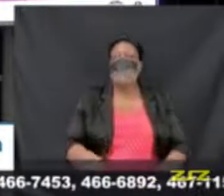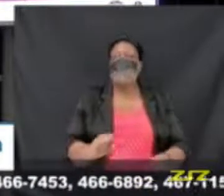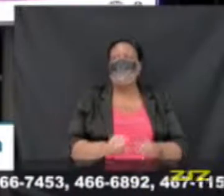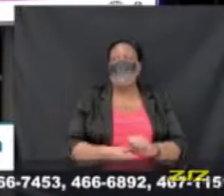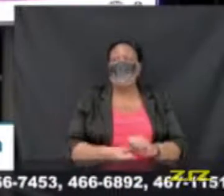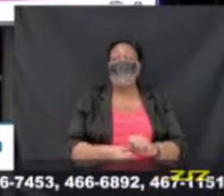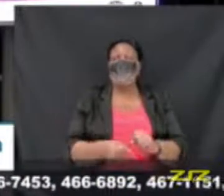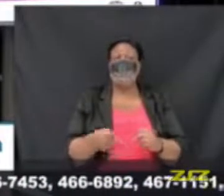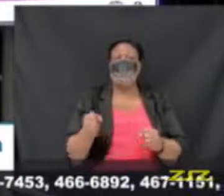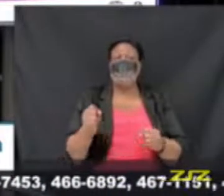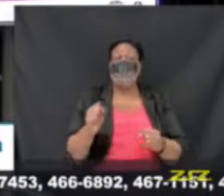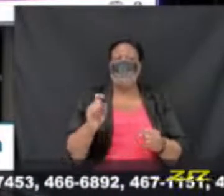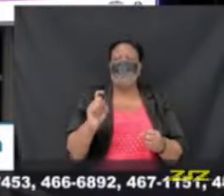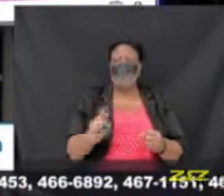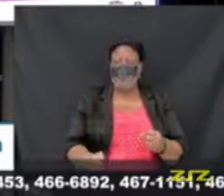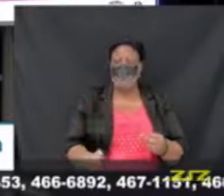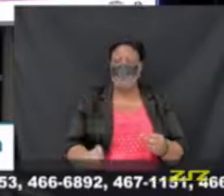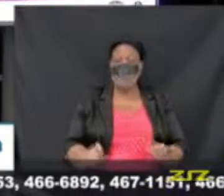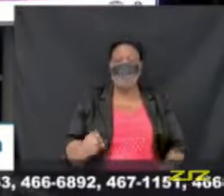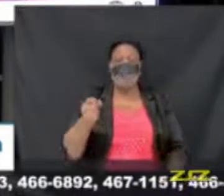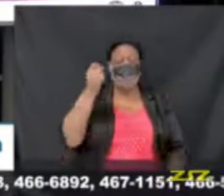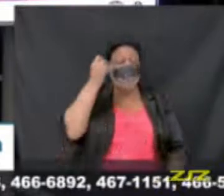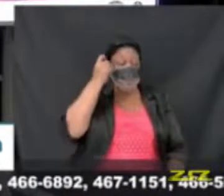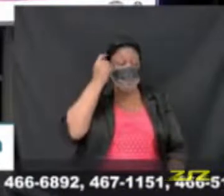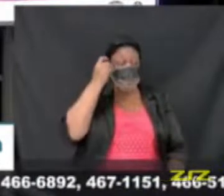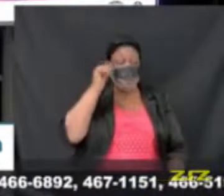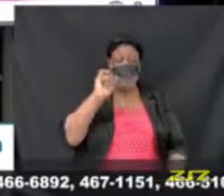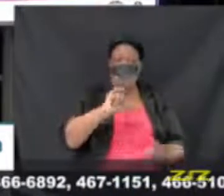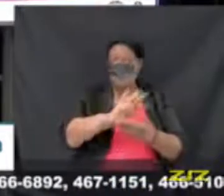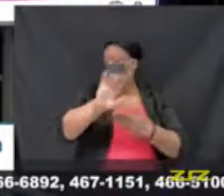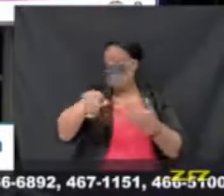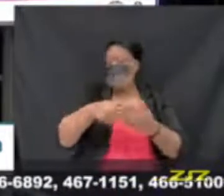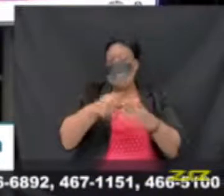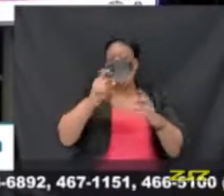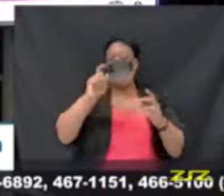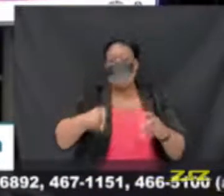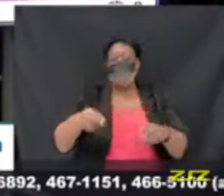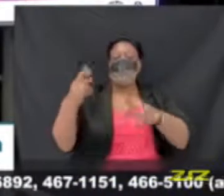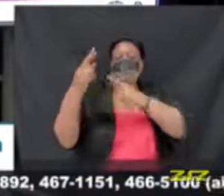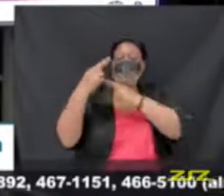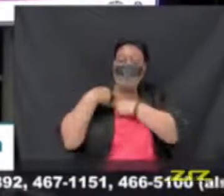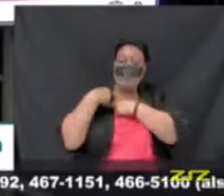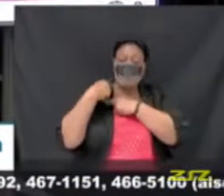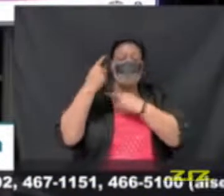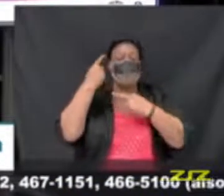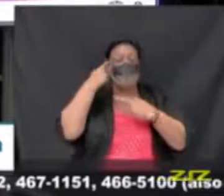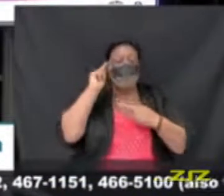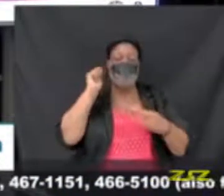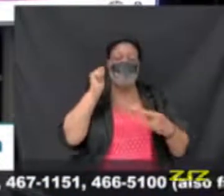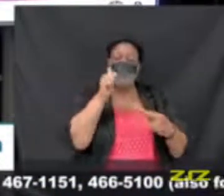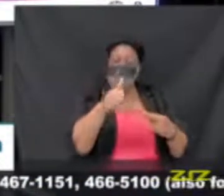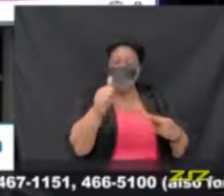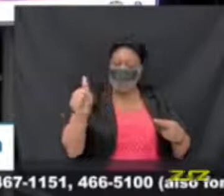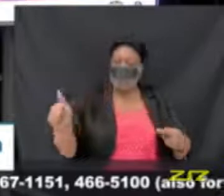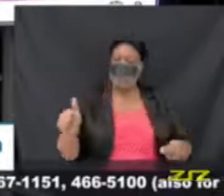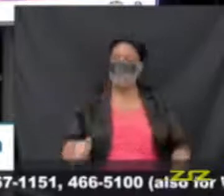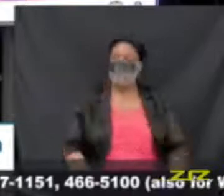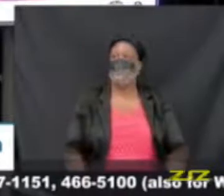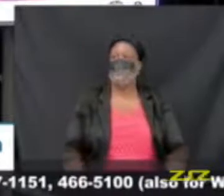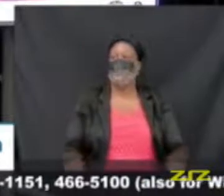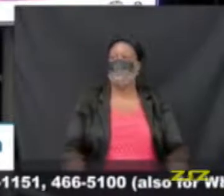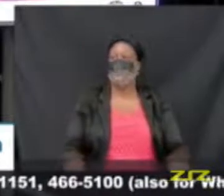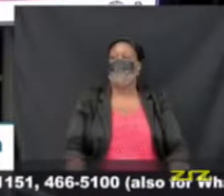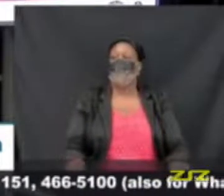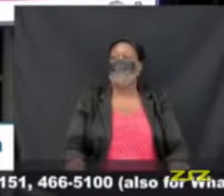fight, persons spoke about 70% to reach herd immunity, then it went to 75, 80, and what we are finding is that almost every